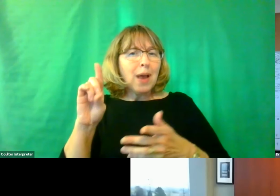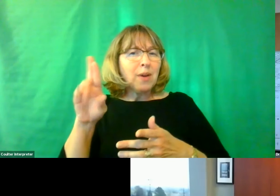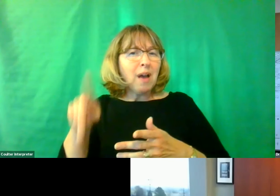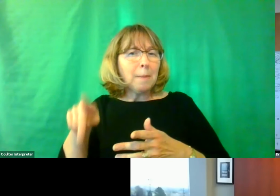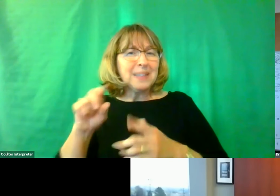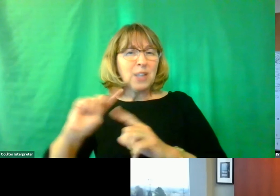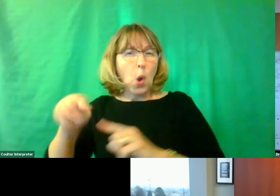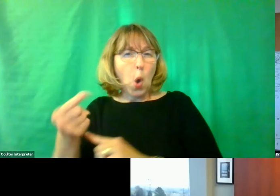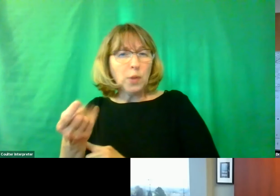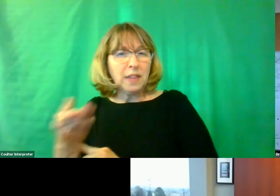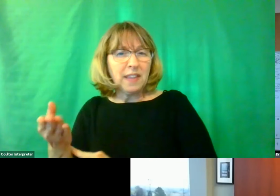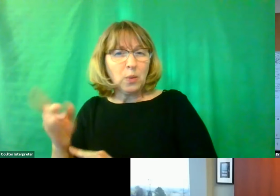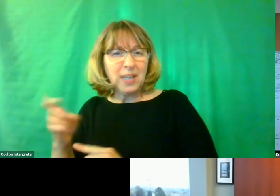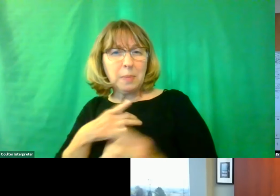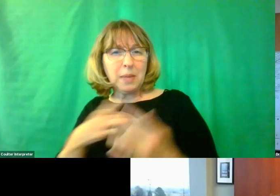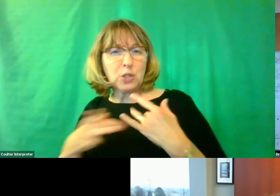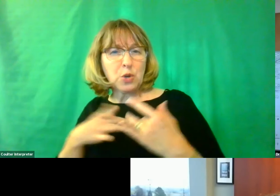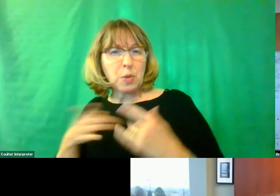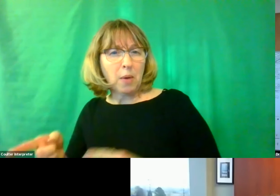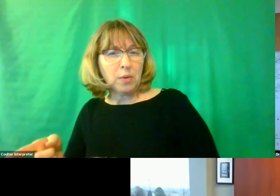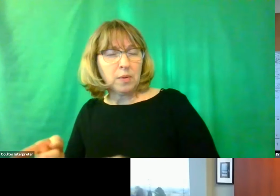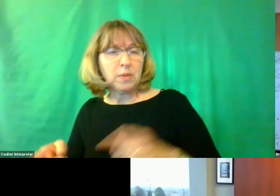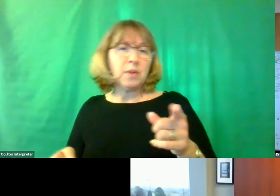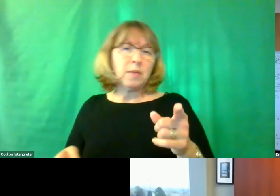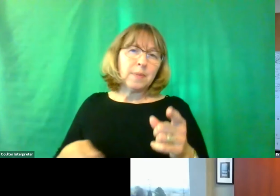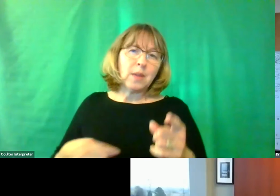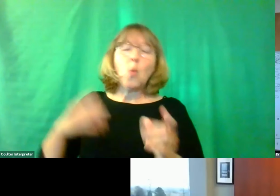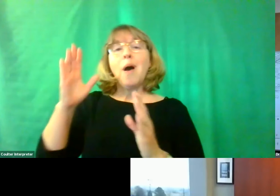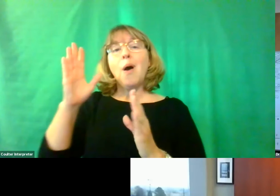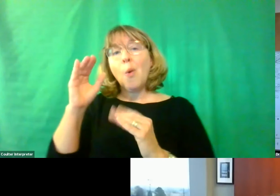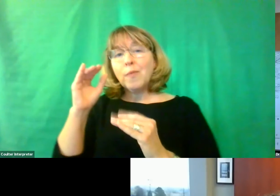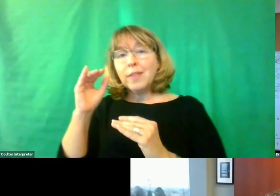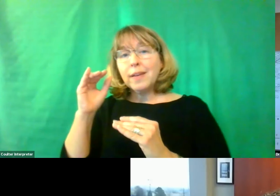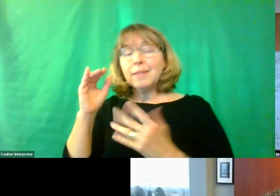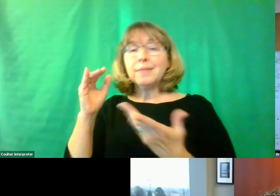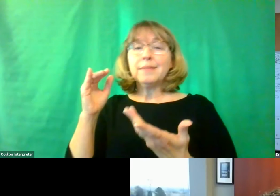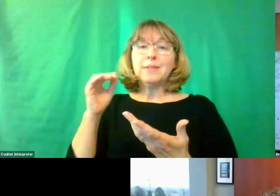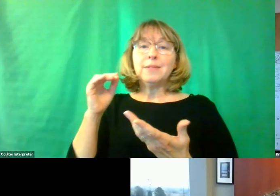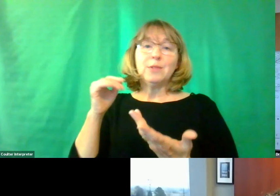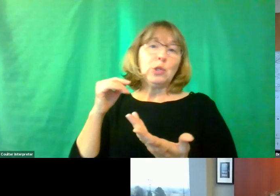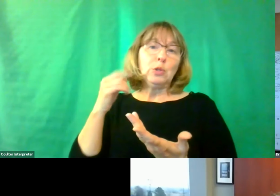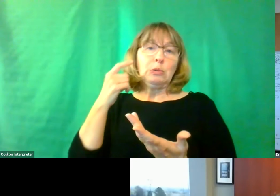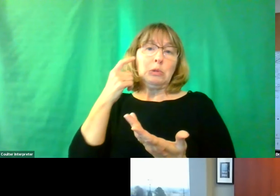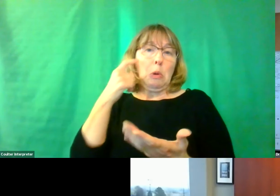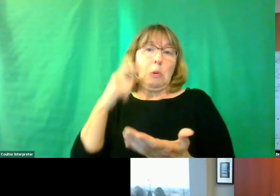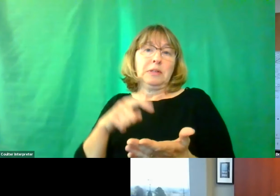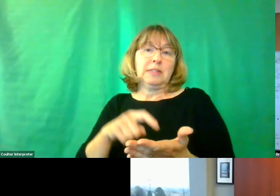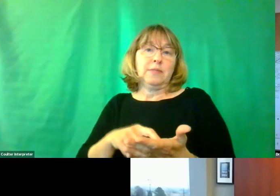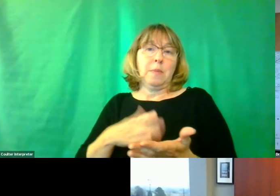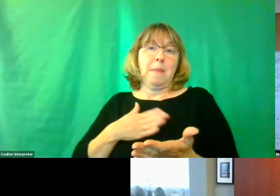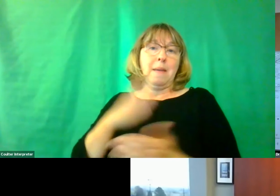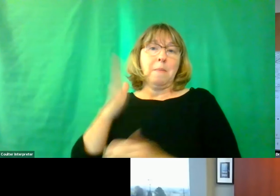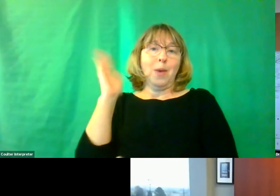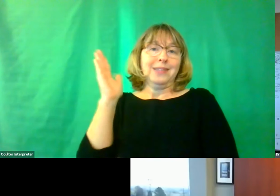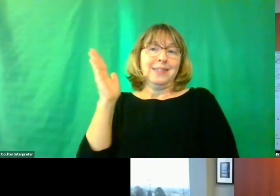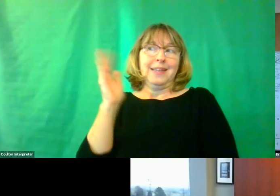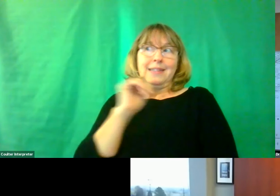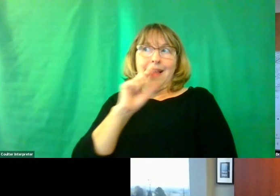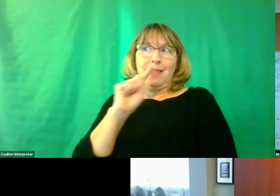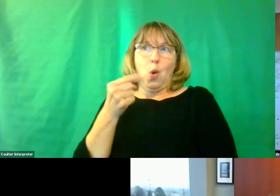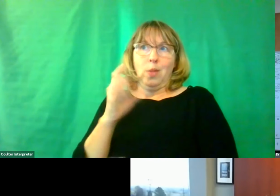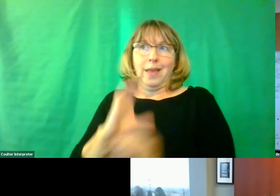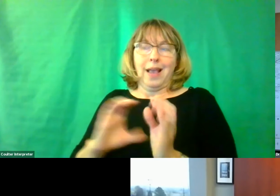it's hopefully you could see by what I presented that it's by far not the only chemical that we should be worrying about.